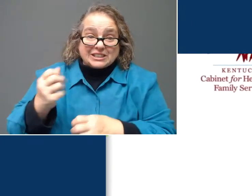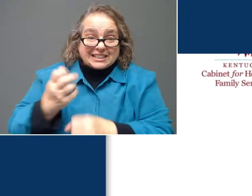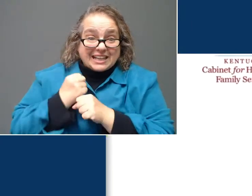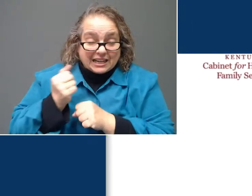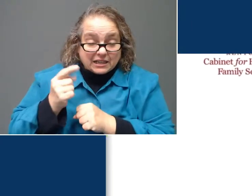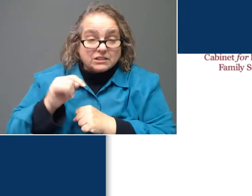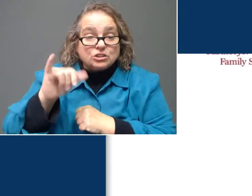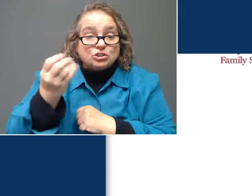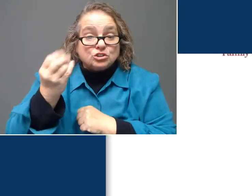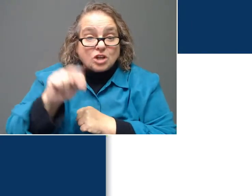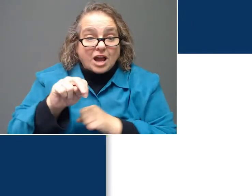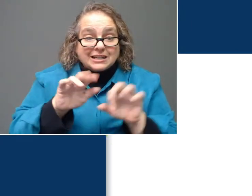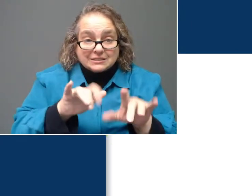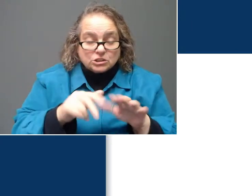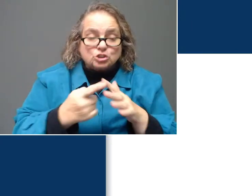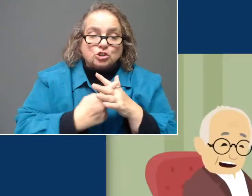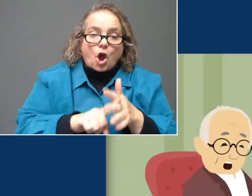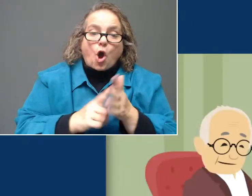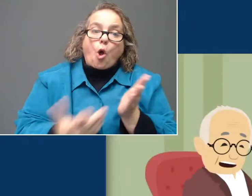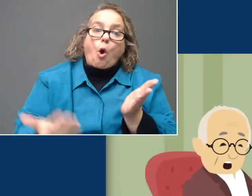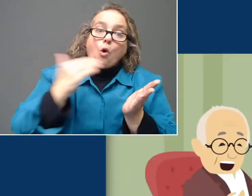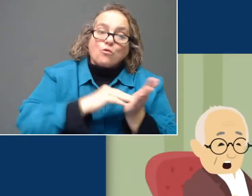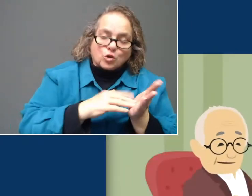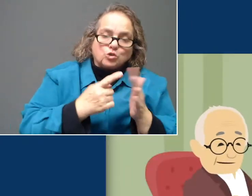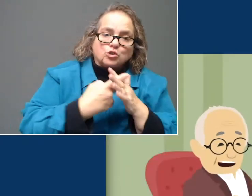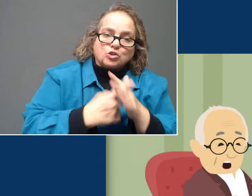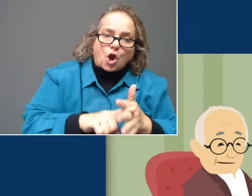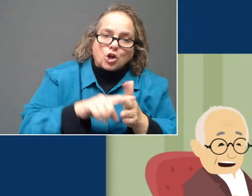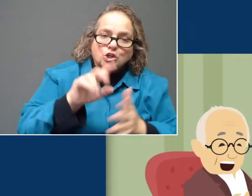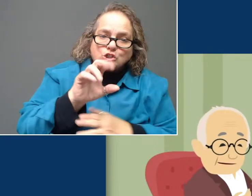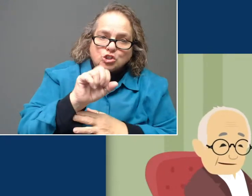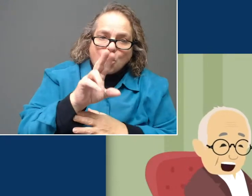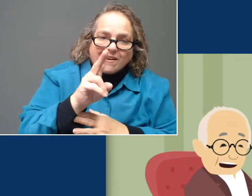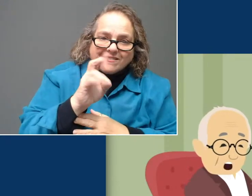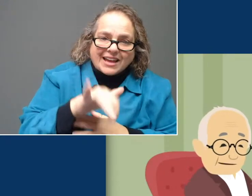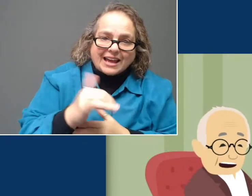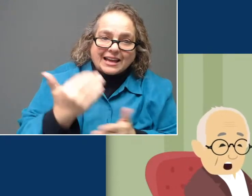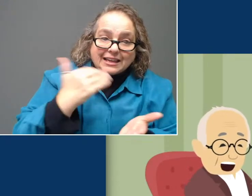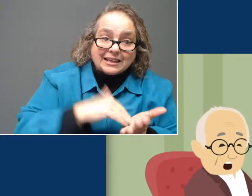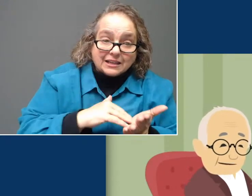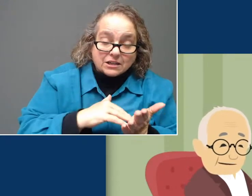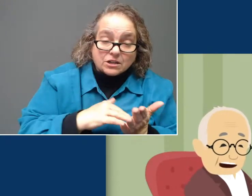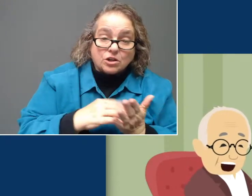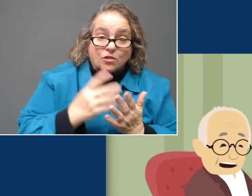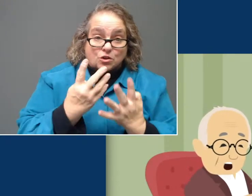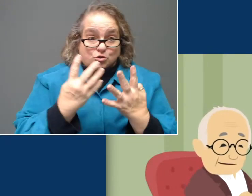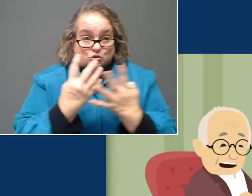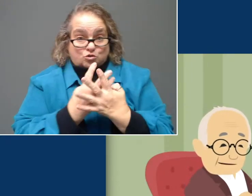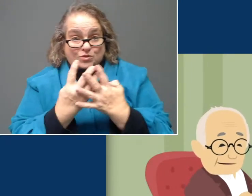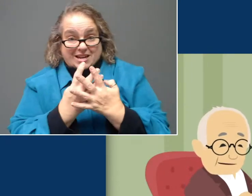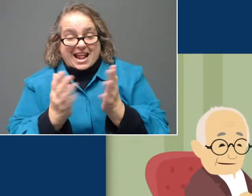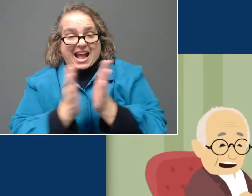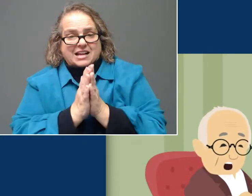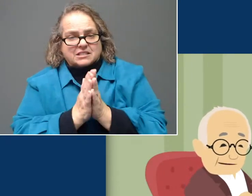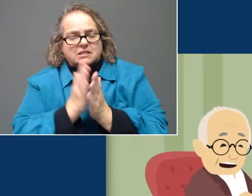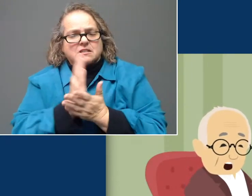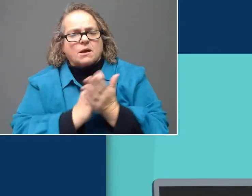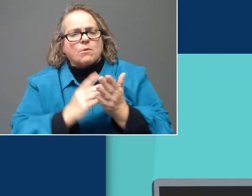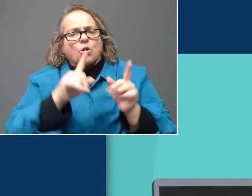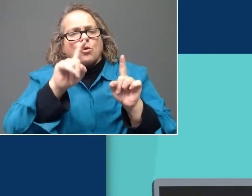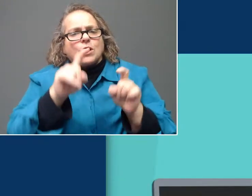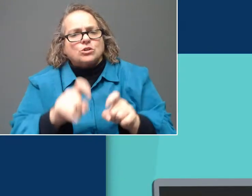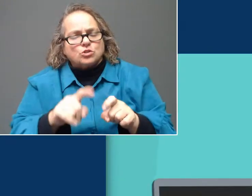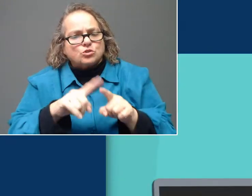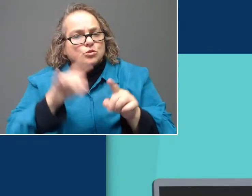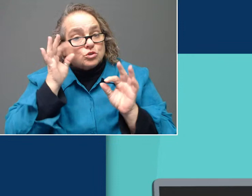Start Over to start the survey again. The screening survey asks some quick demographic questions to determine Sarah's